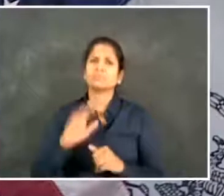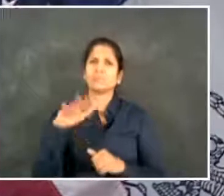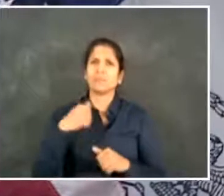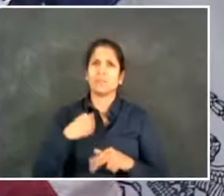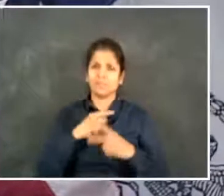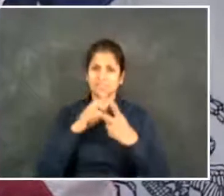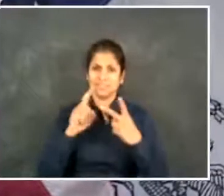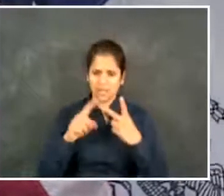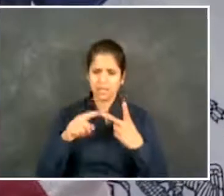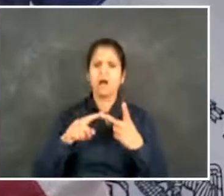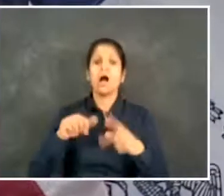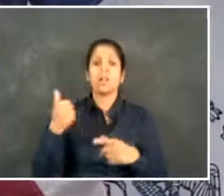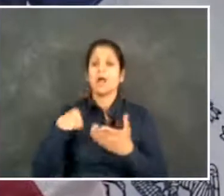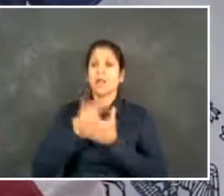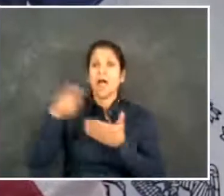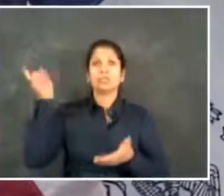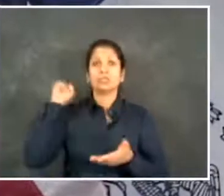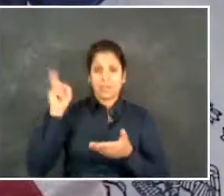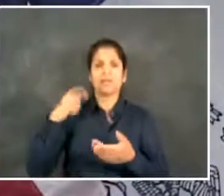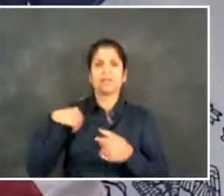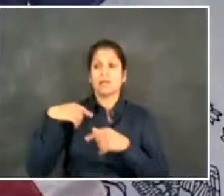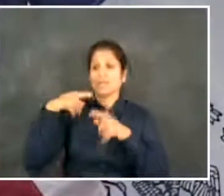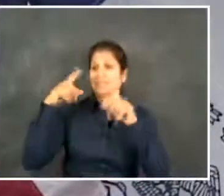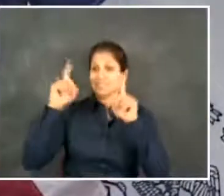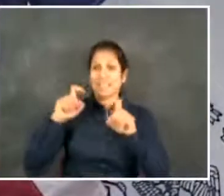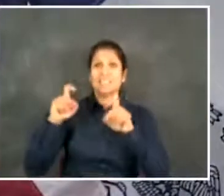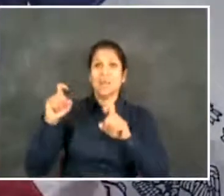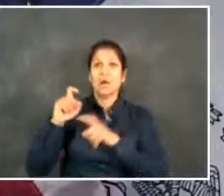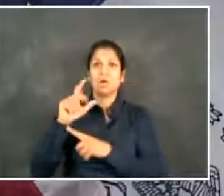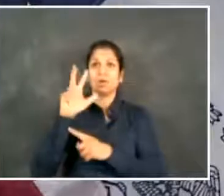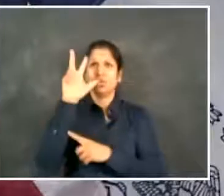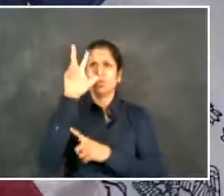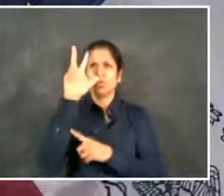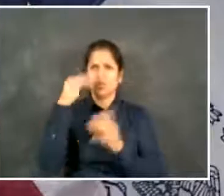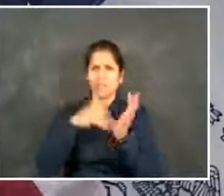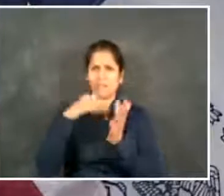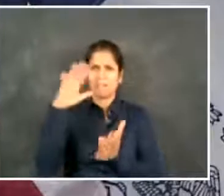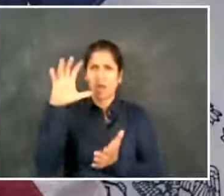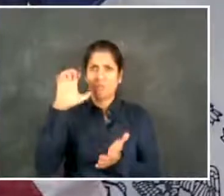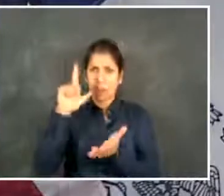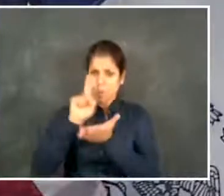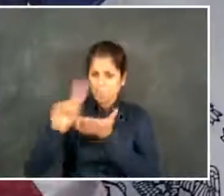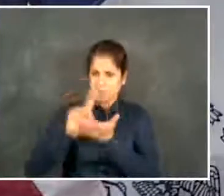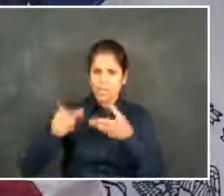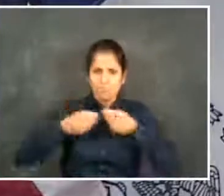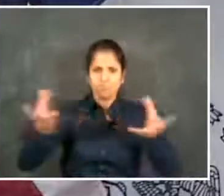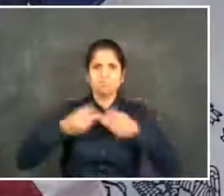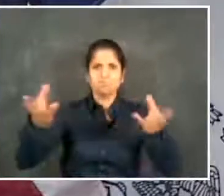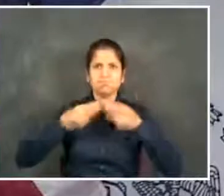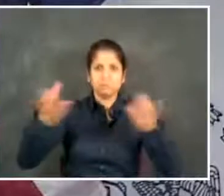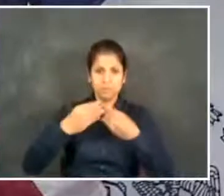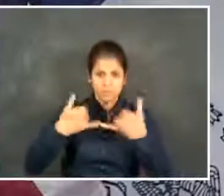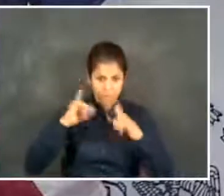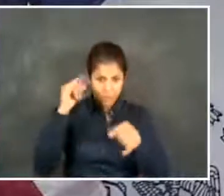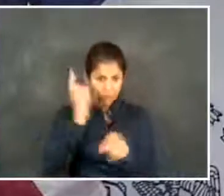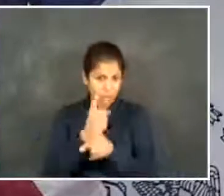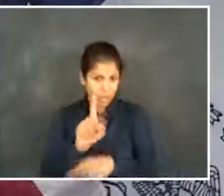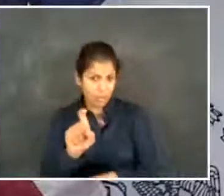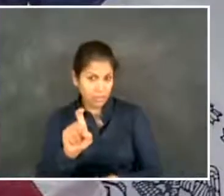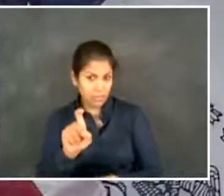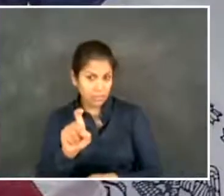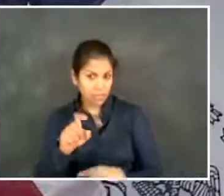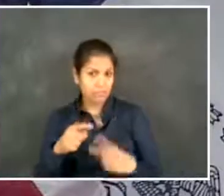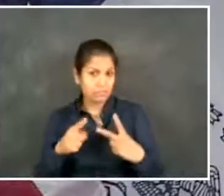still the goal? Sydney, I'll get you an update. I don't have those numbers in front of me. I don't know if Dr.